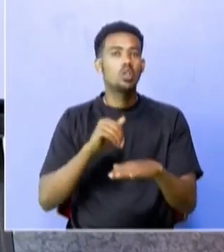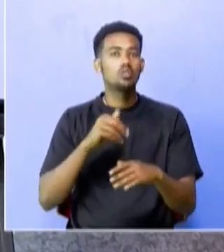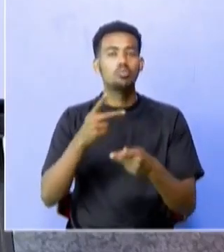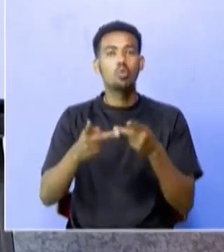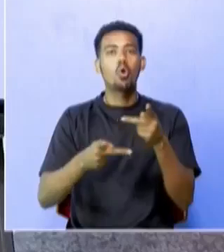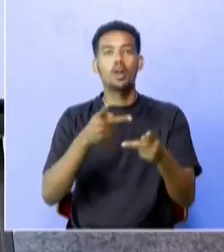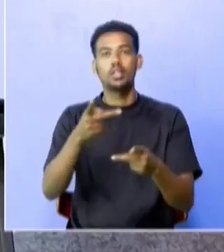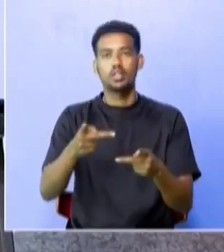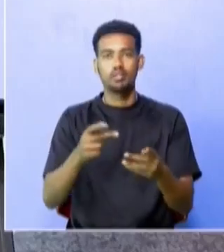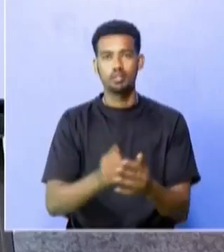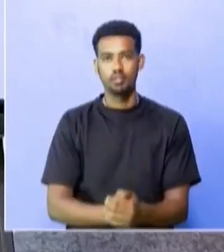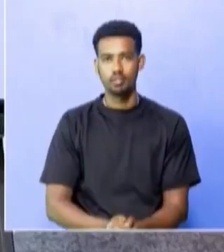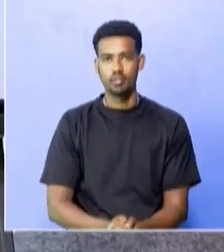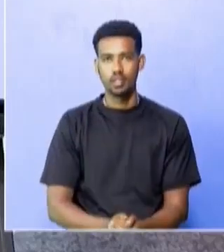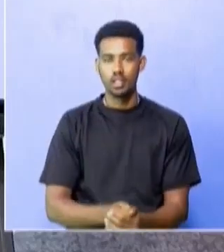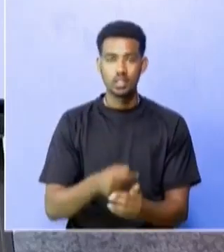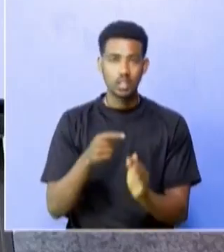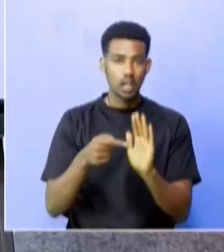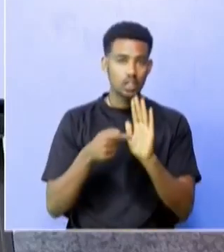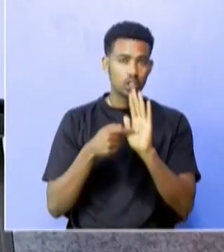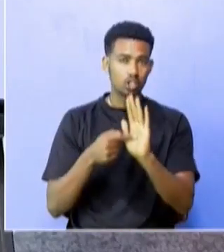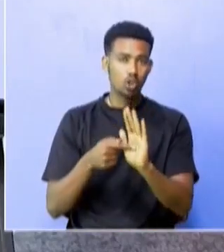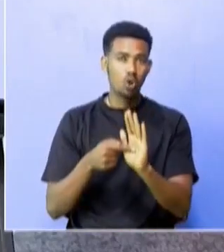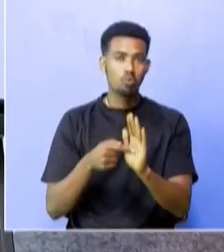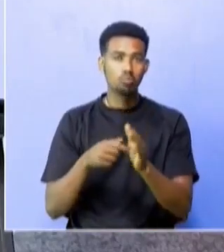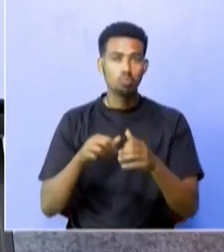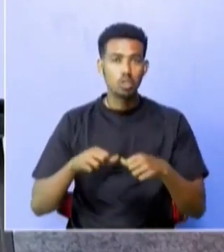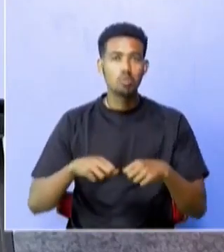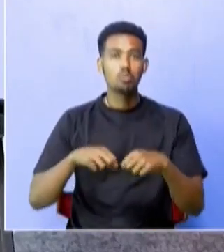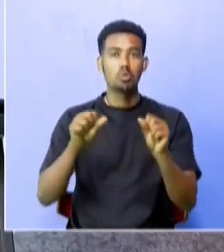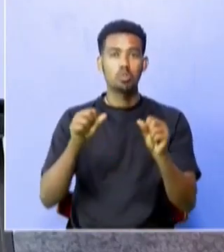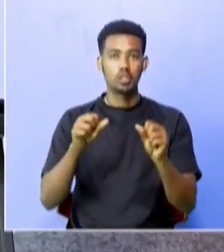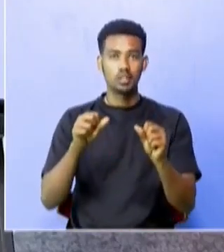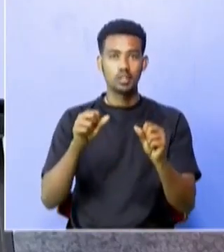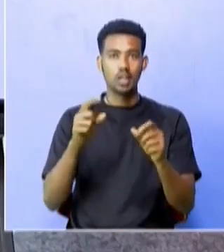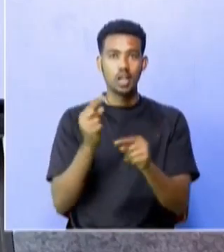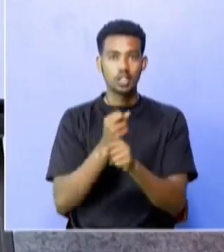progressive tense that show temporary action.